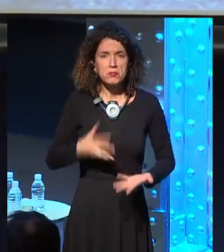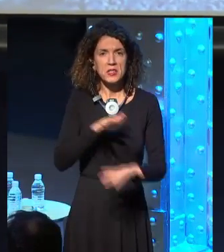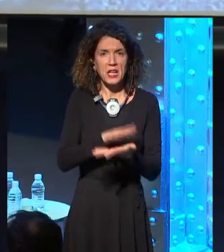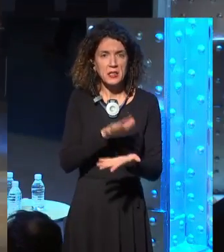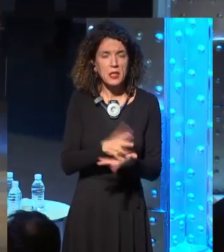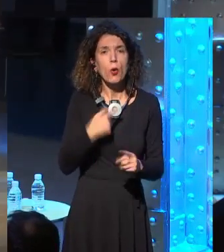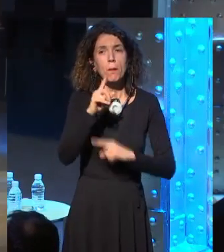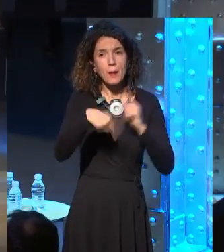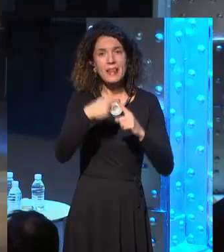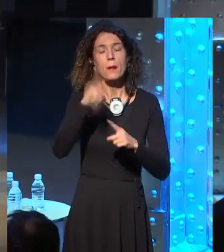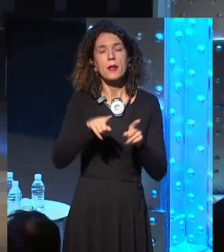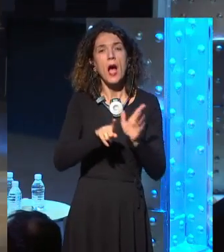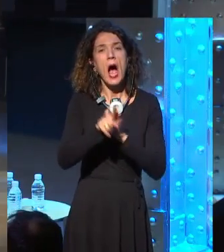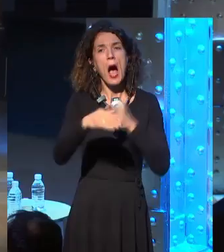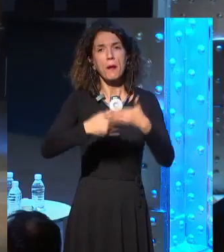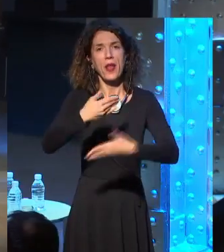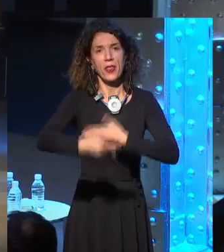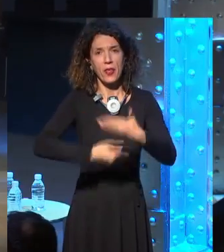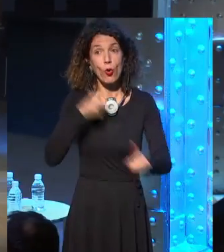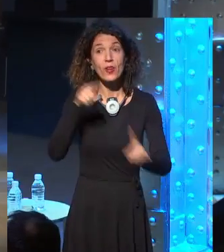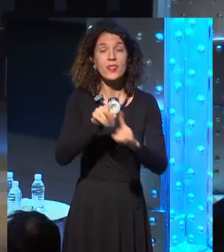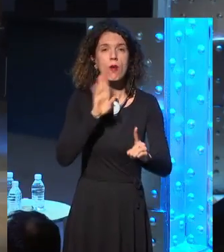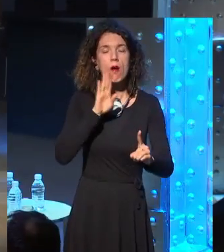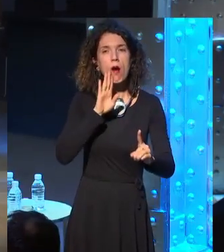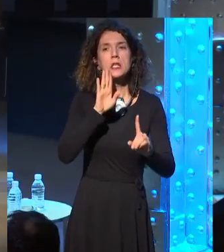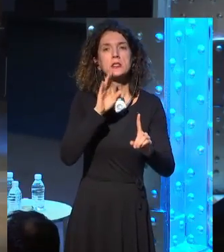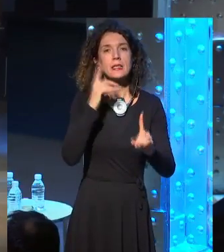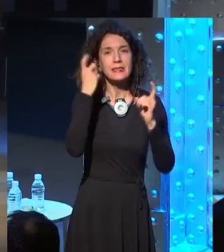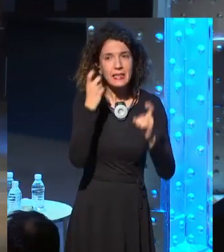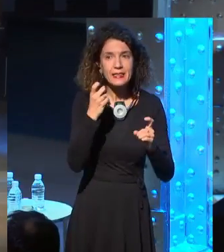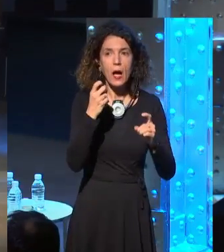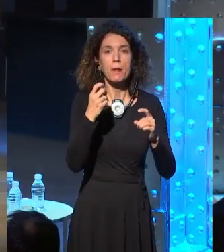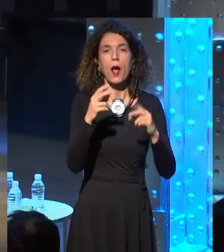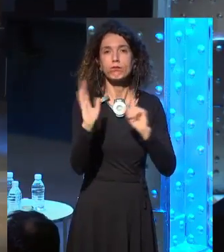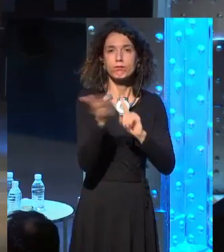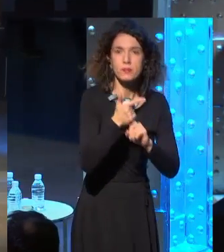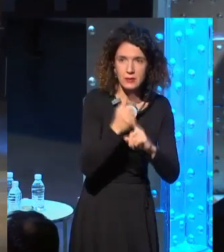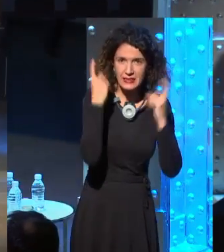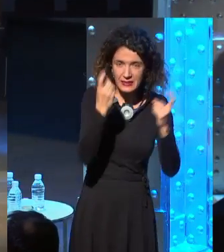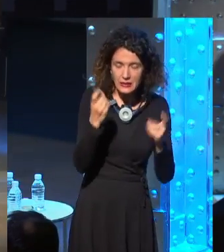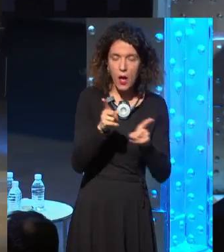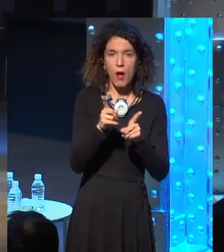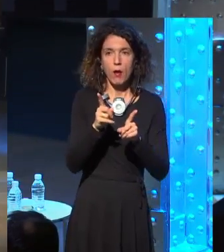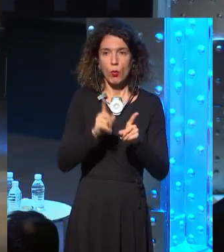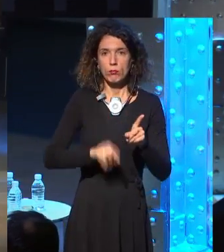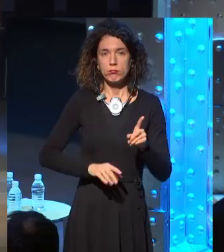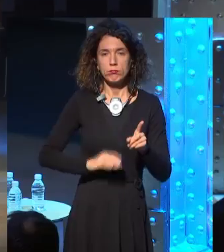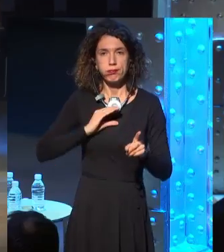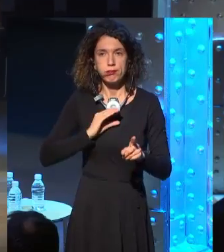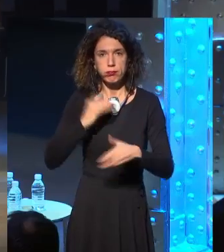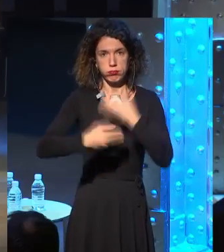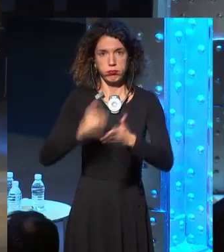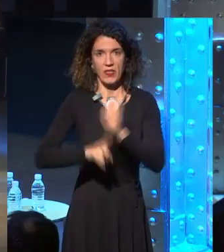the aim, having a purpose, developing, and sometimes